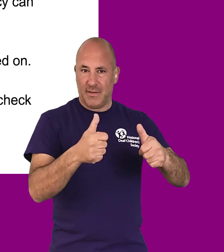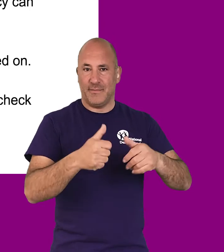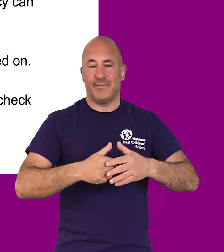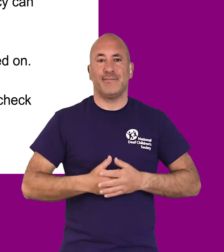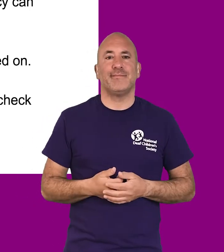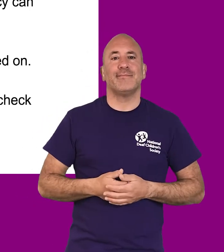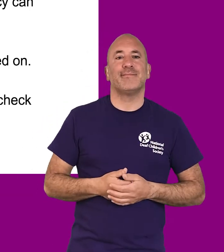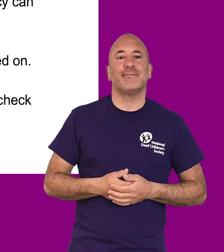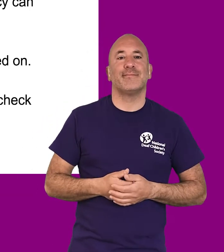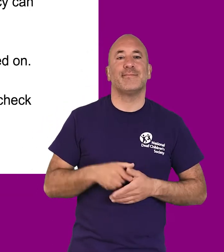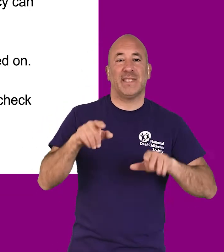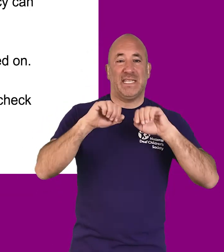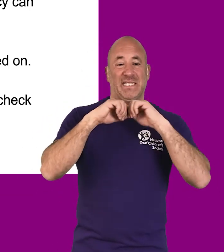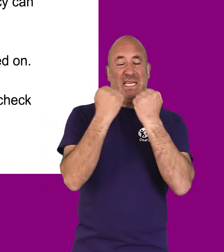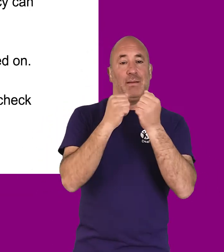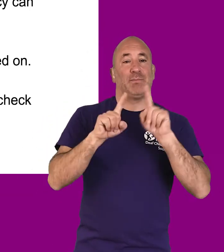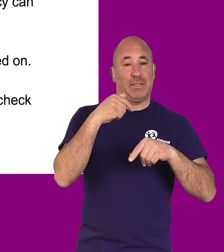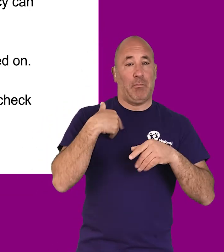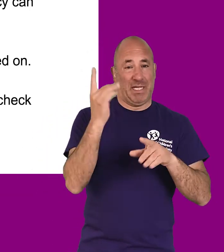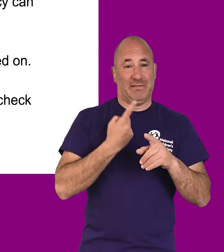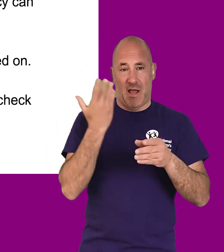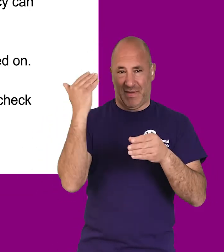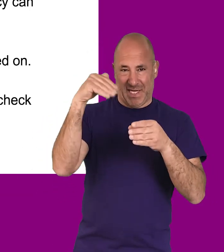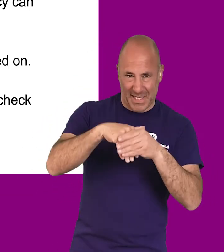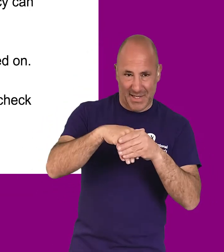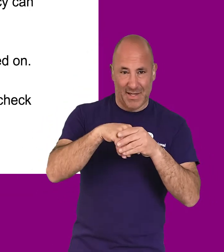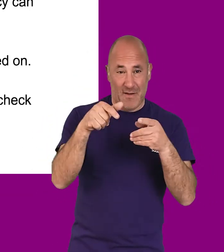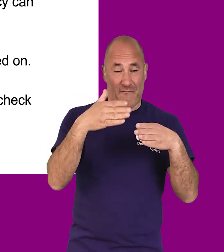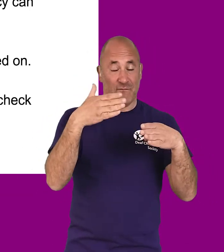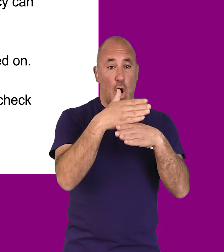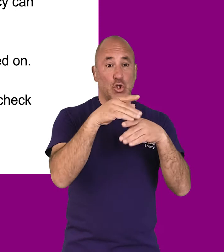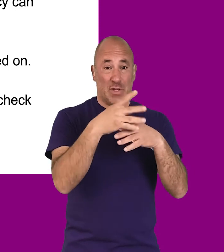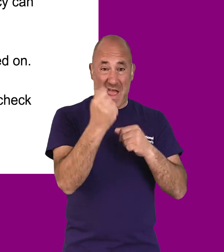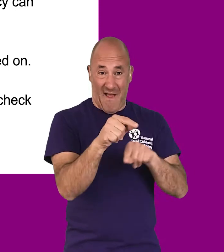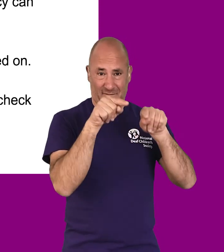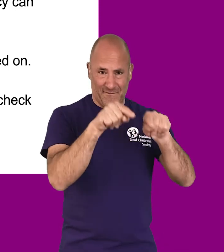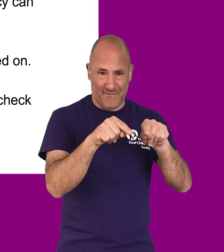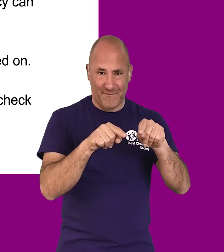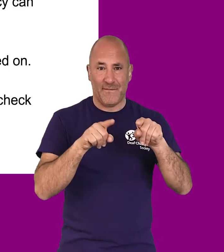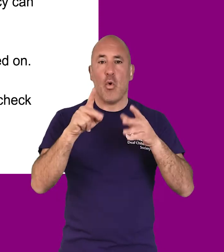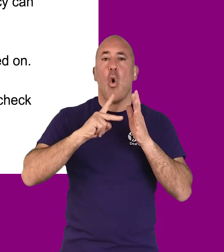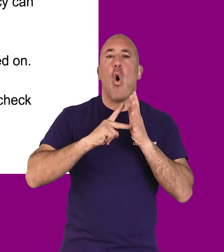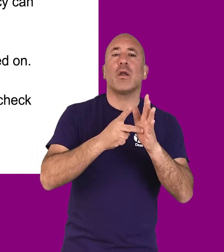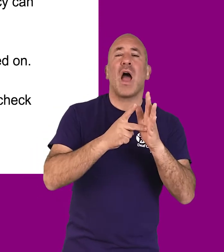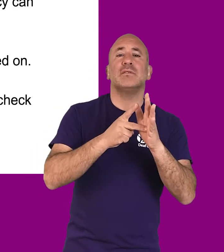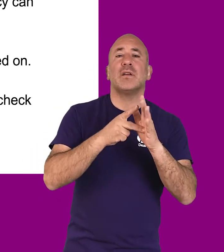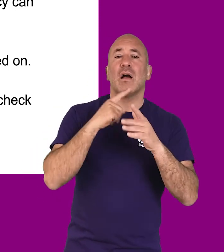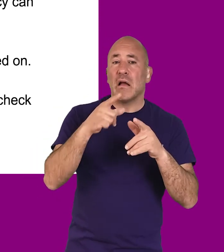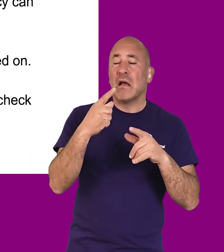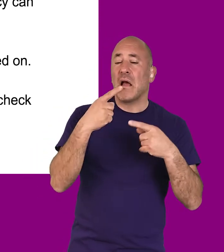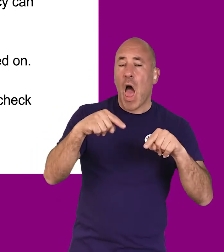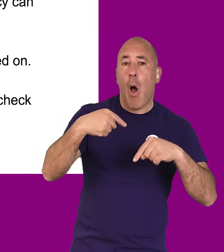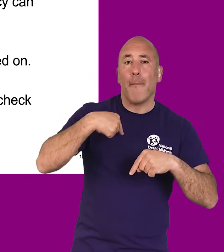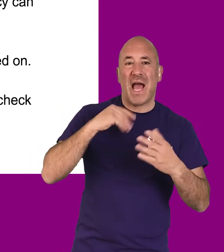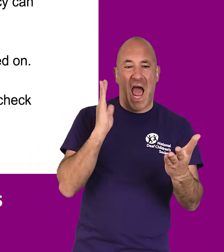on and enabled. I have been into Teams meetings, for example, and even though the functionality is